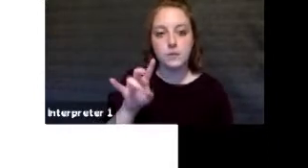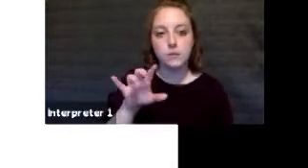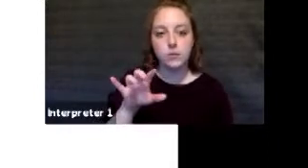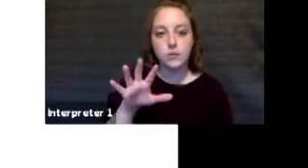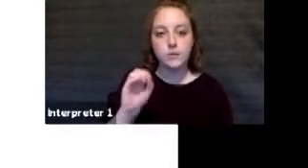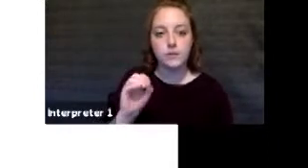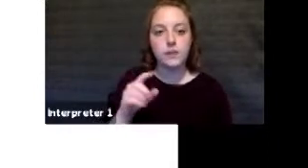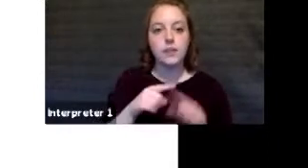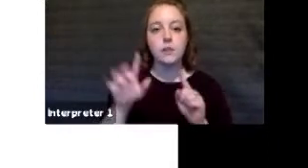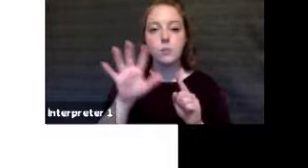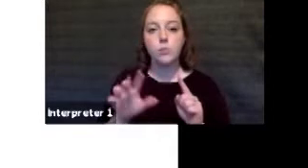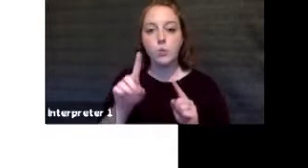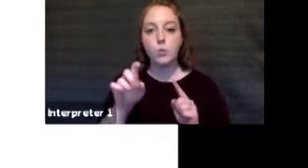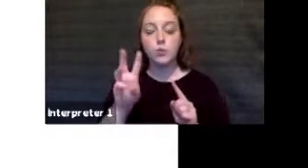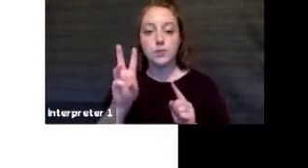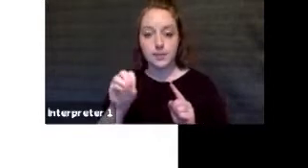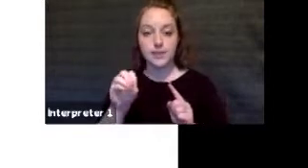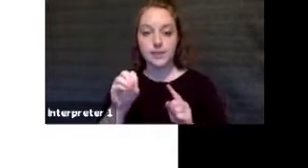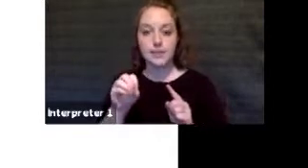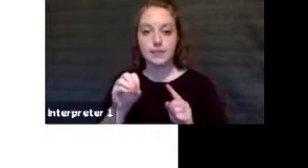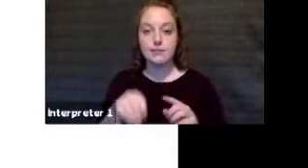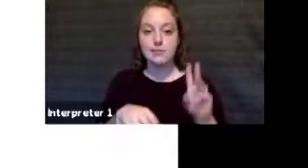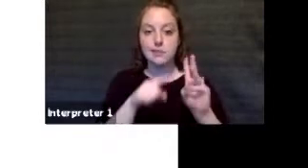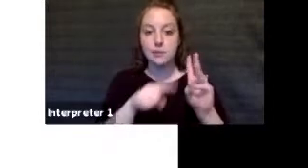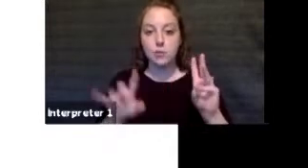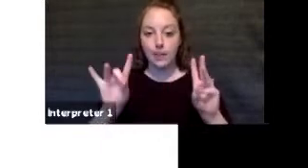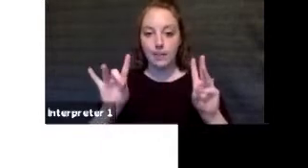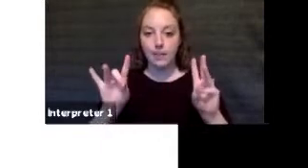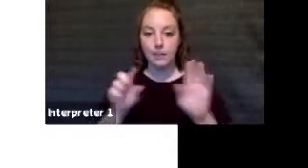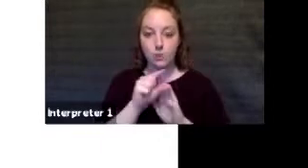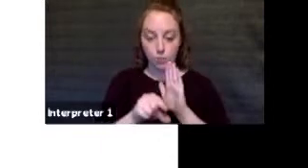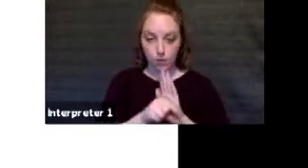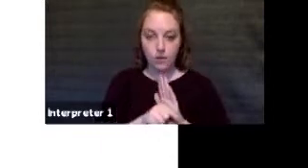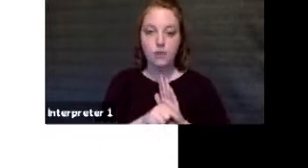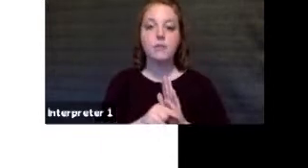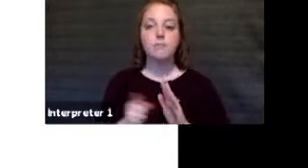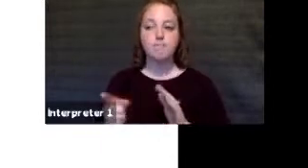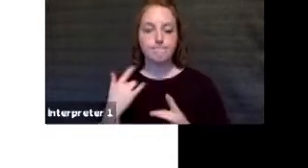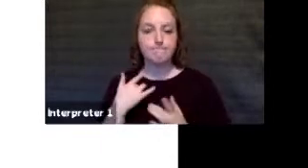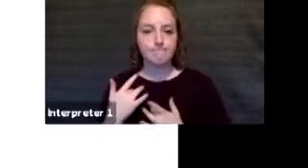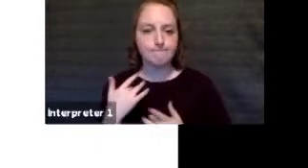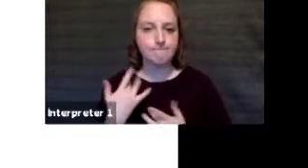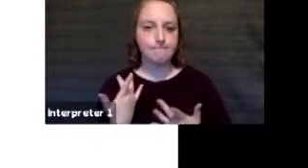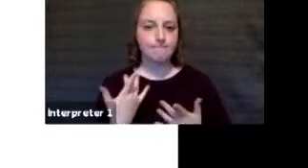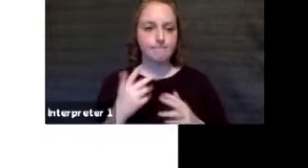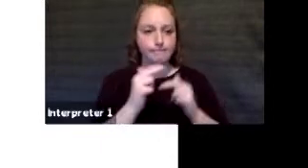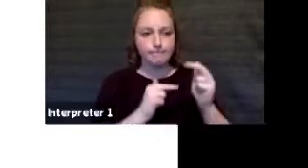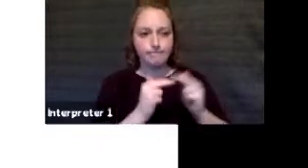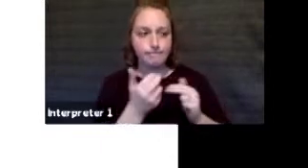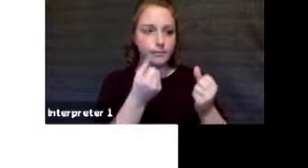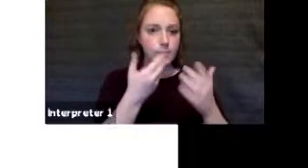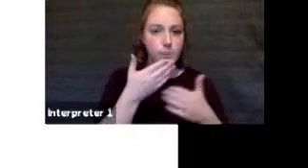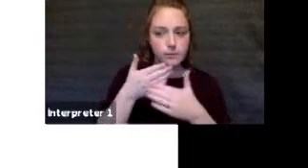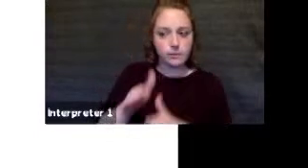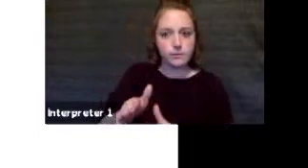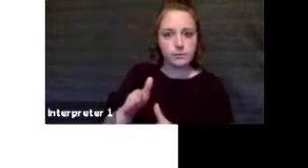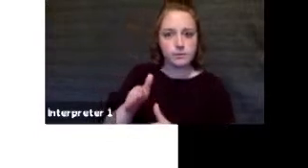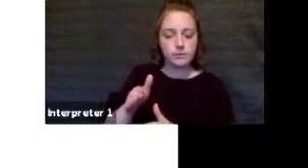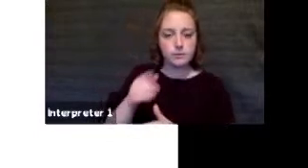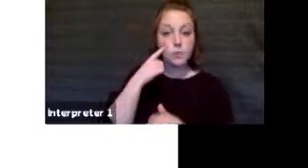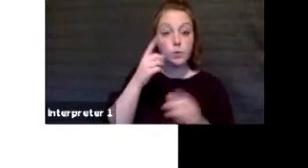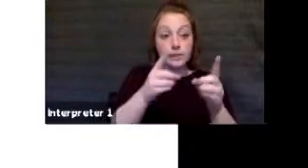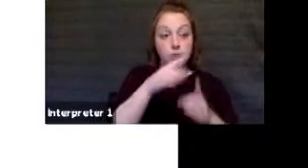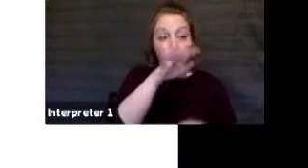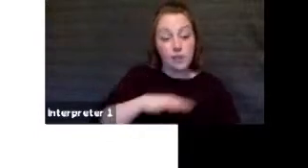through eight. Similarly, there were questions about the facilities condition assessment. And what share of those costs across the district